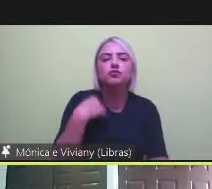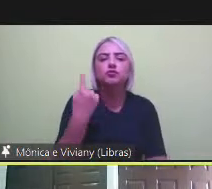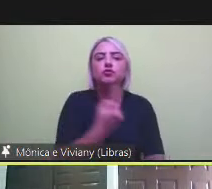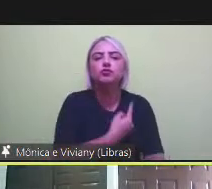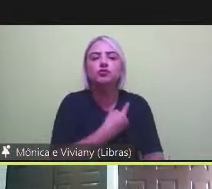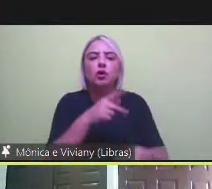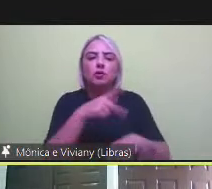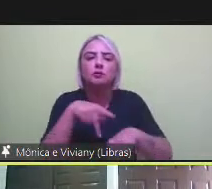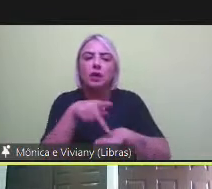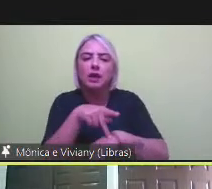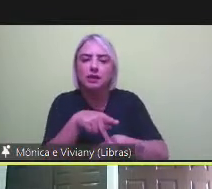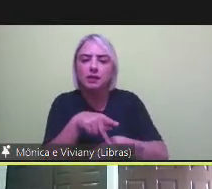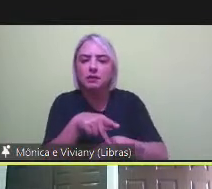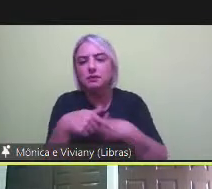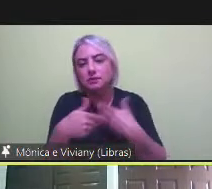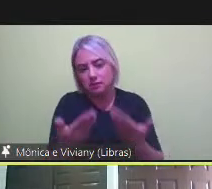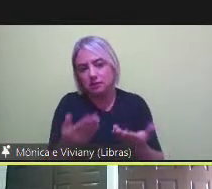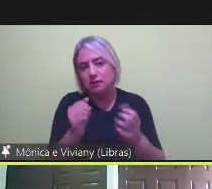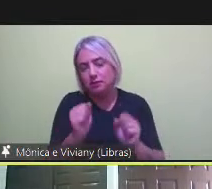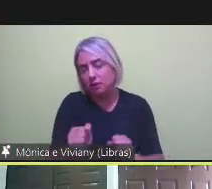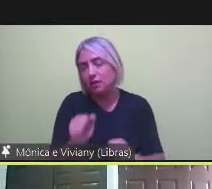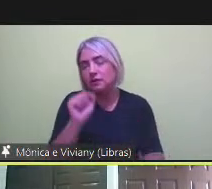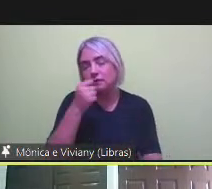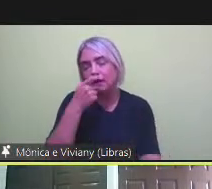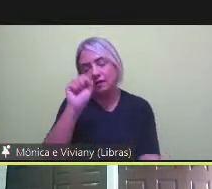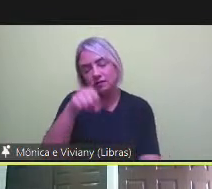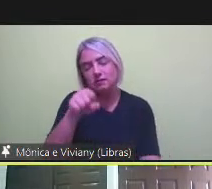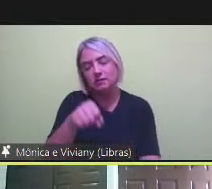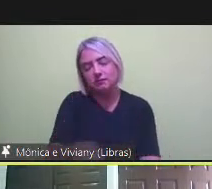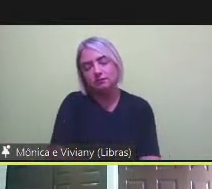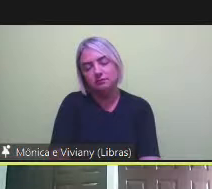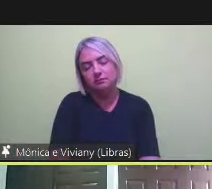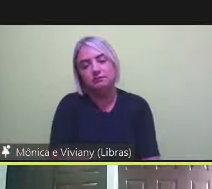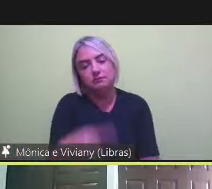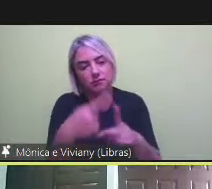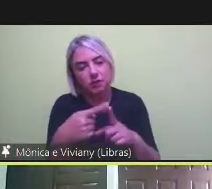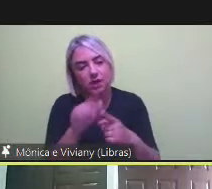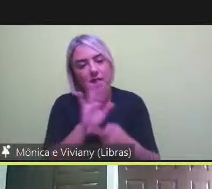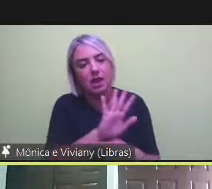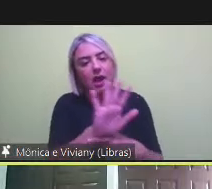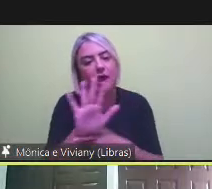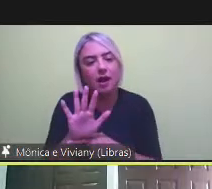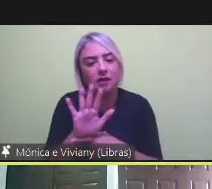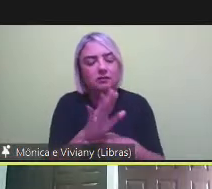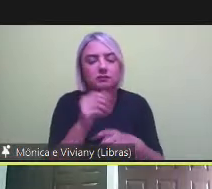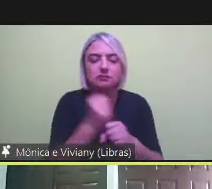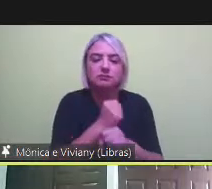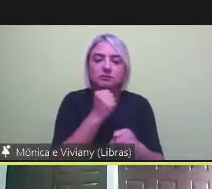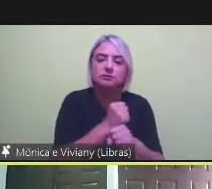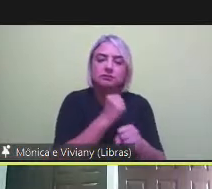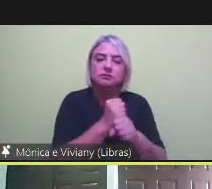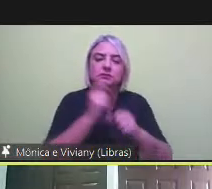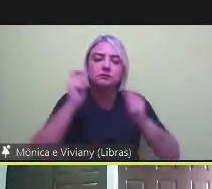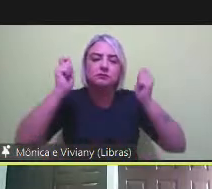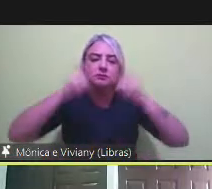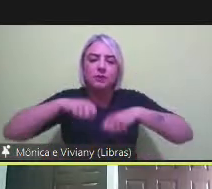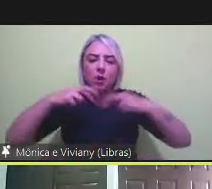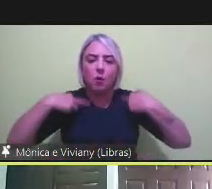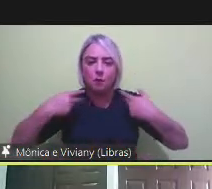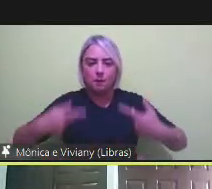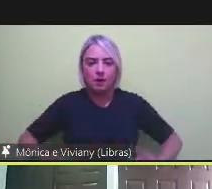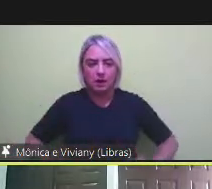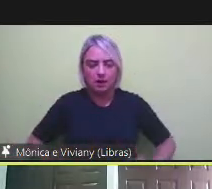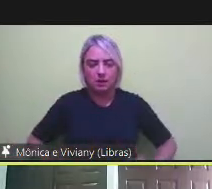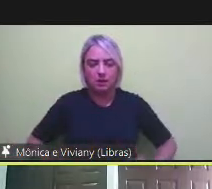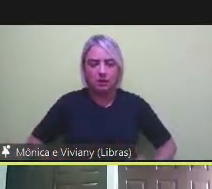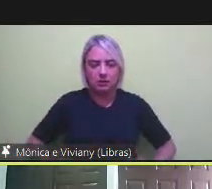saying yes, because it has assisted in building the human resource capacity, where approximately